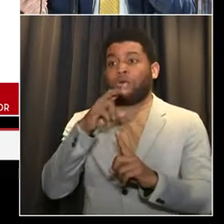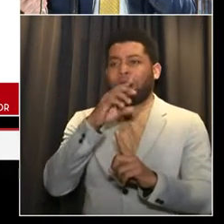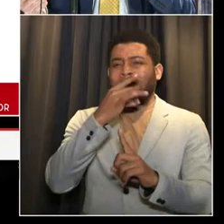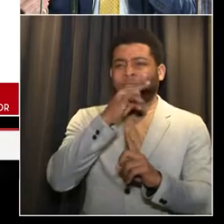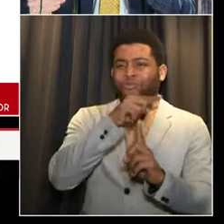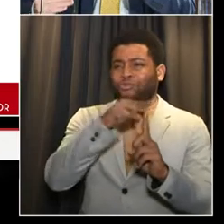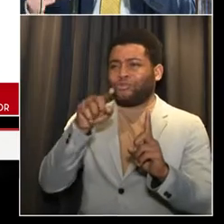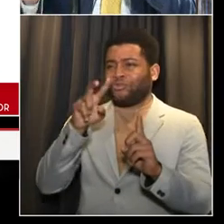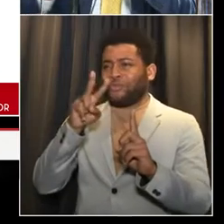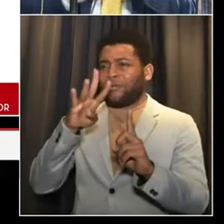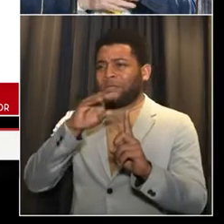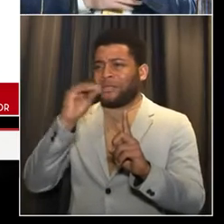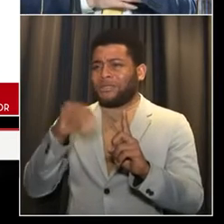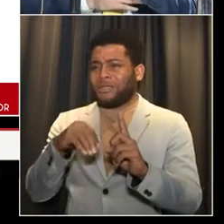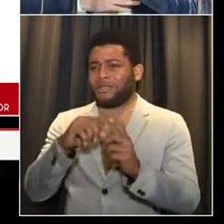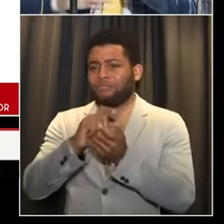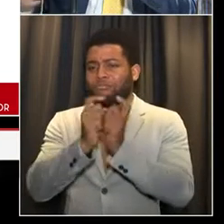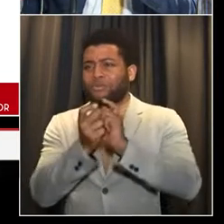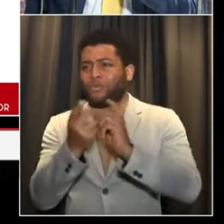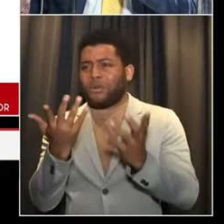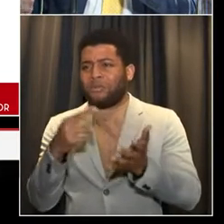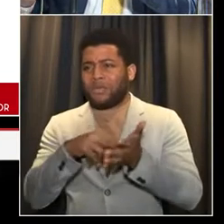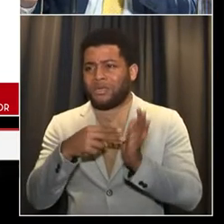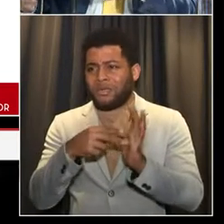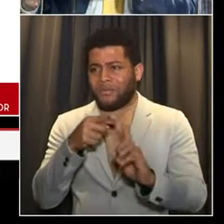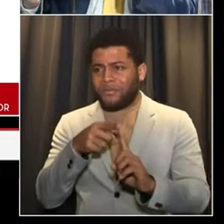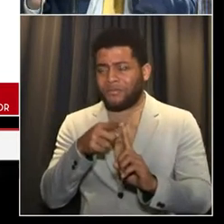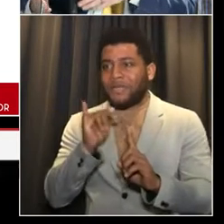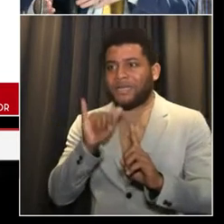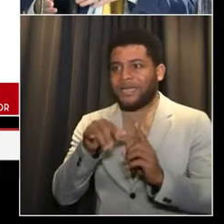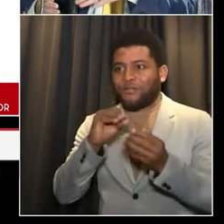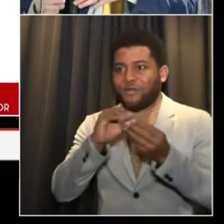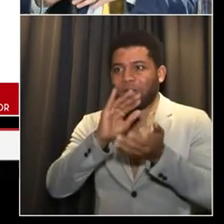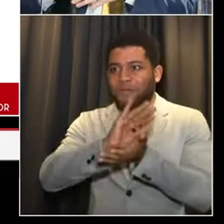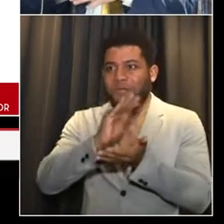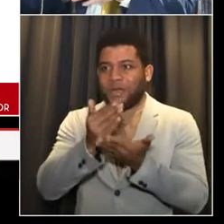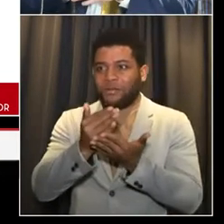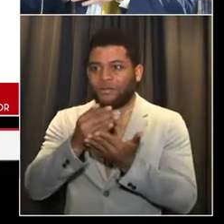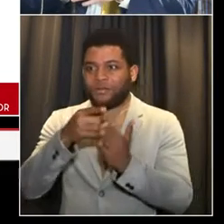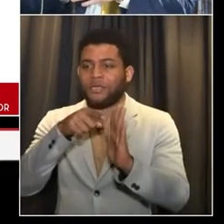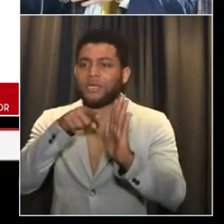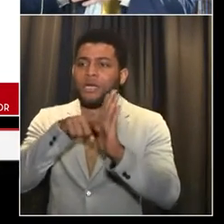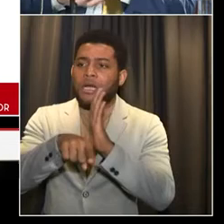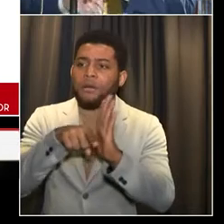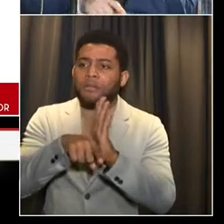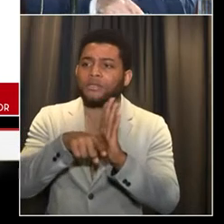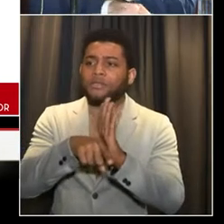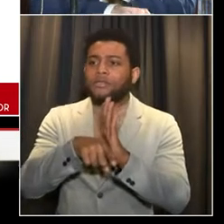55 homicides that are attributed purely to more people dying on scene who were shot.